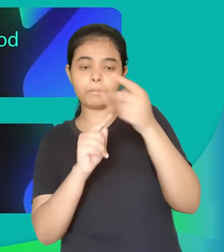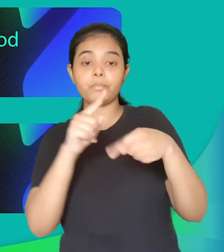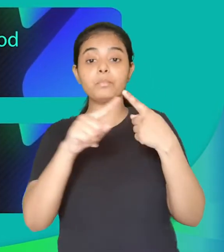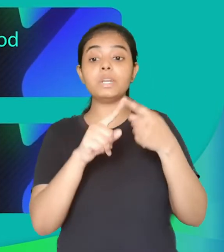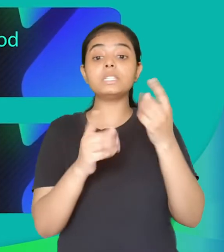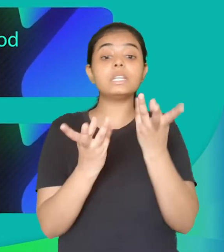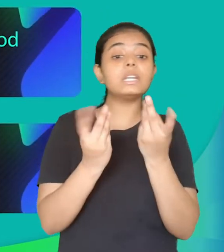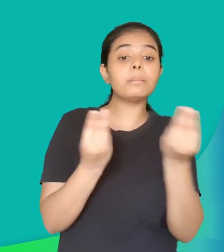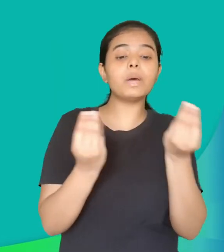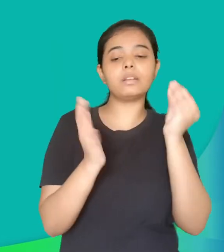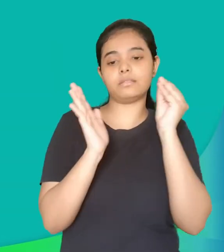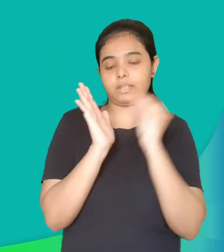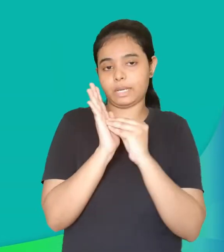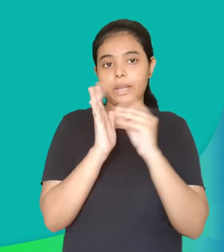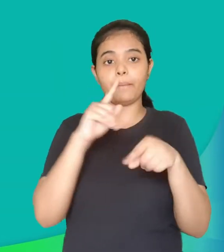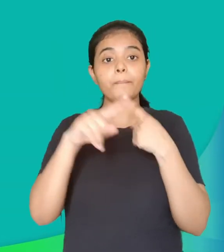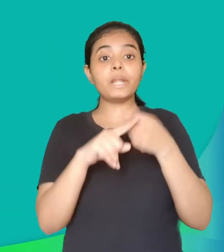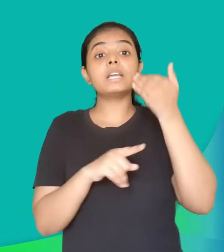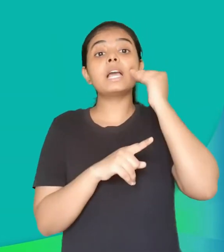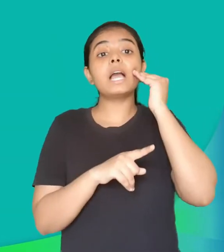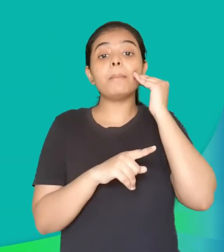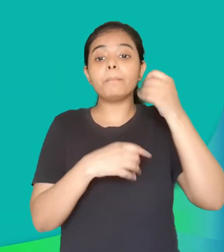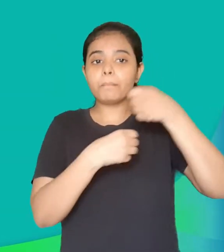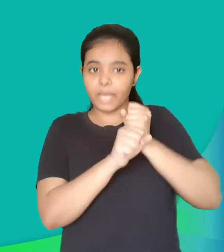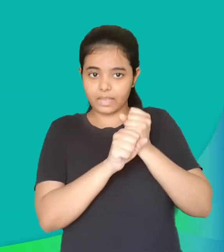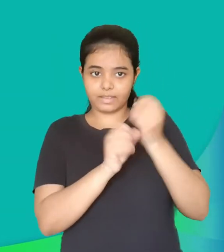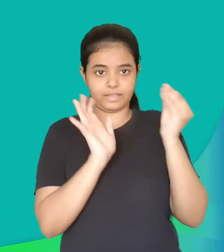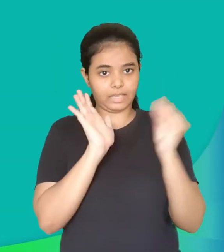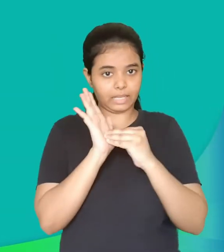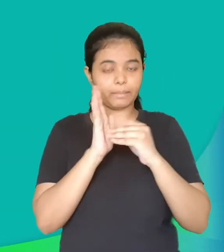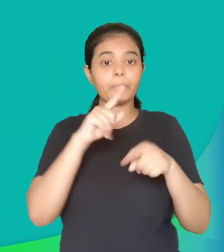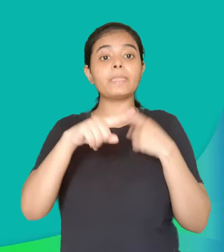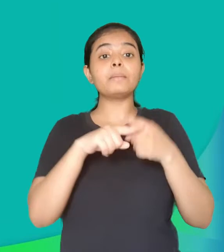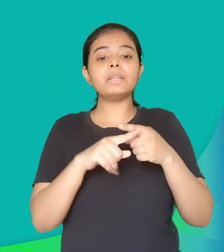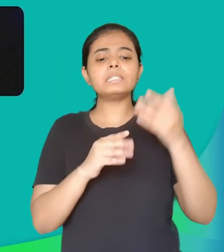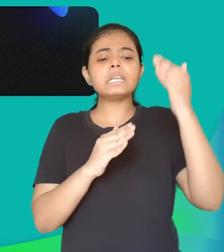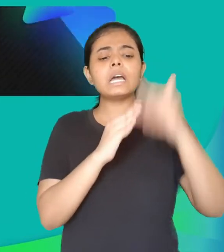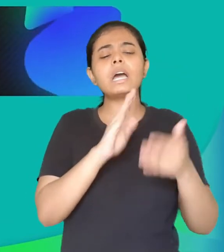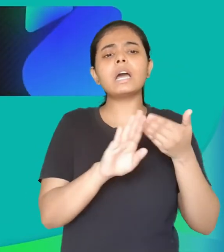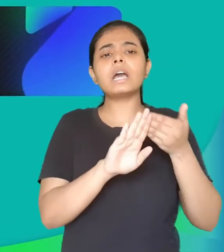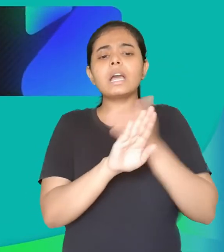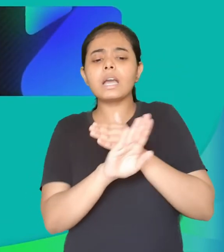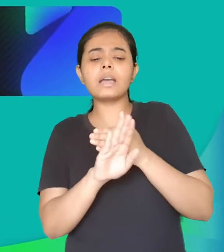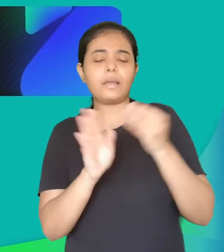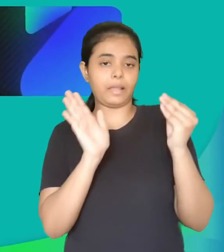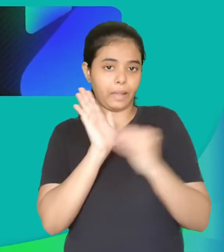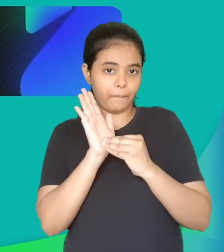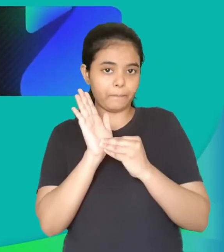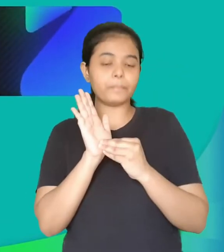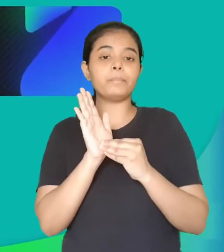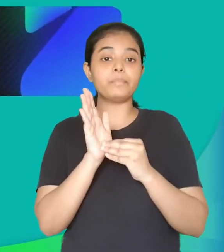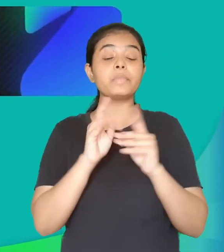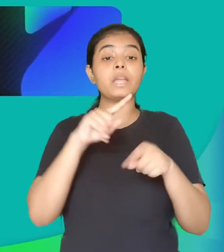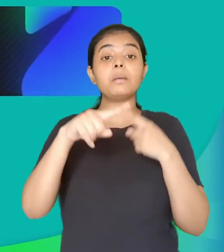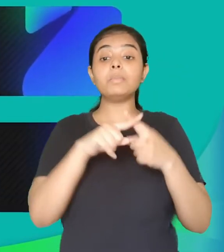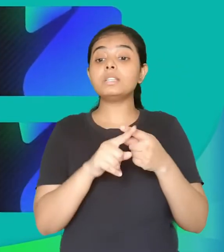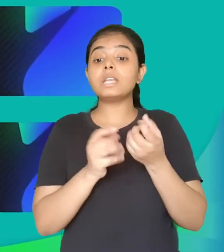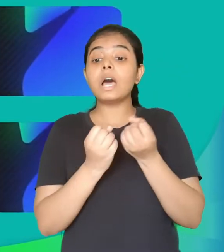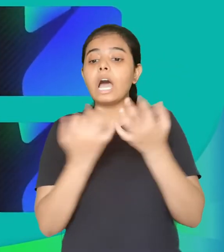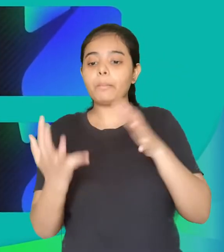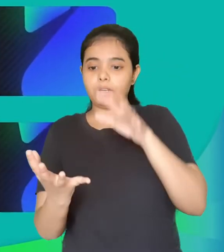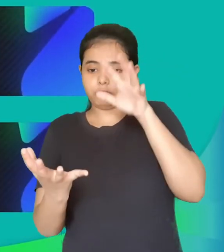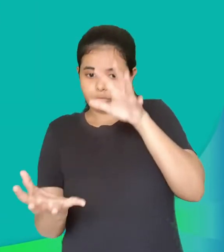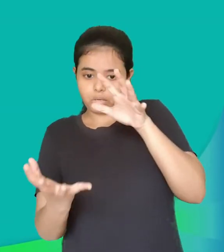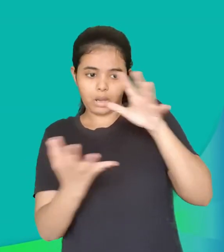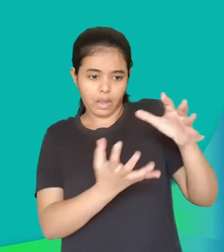organization, donation date, name of the food product or item, batch number of the food product or item, date